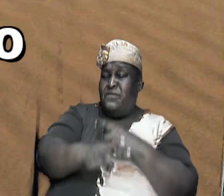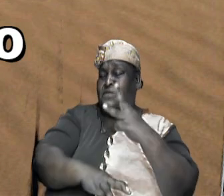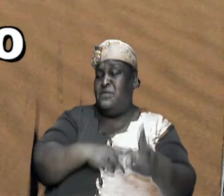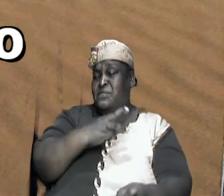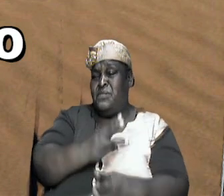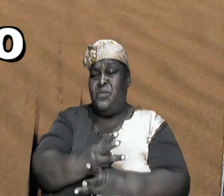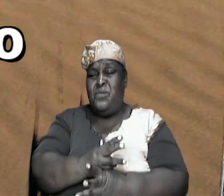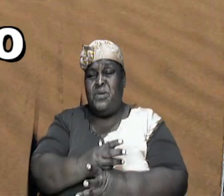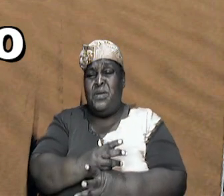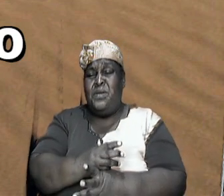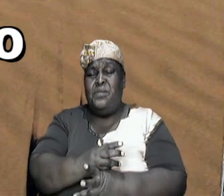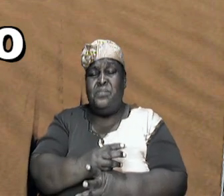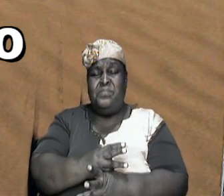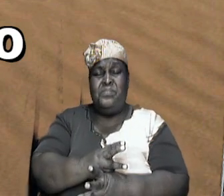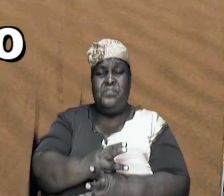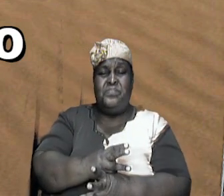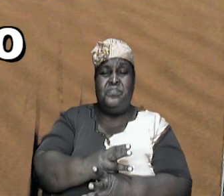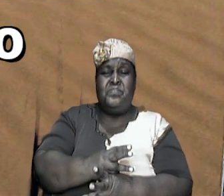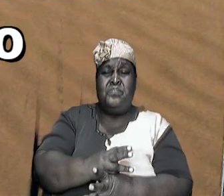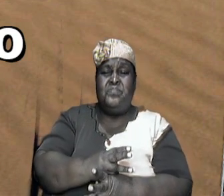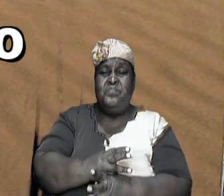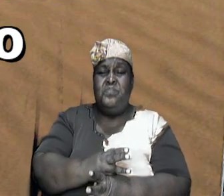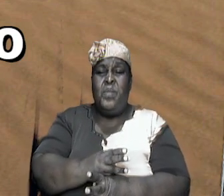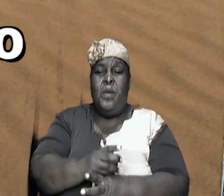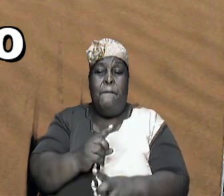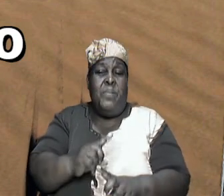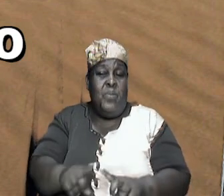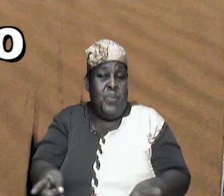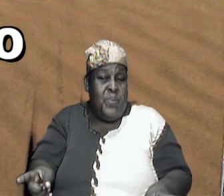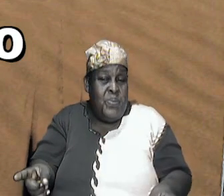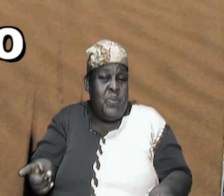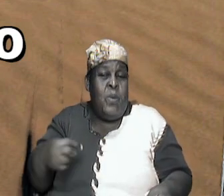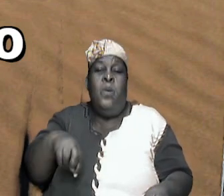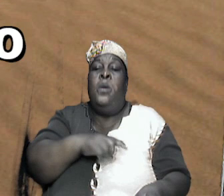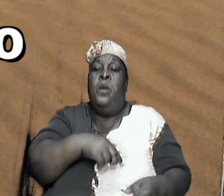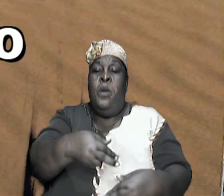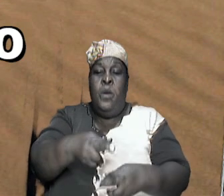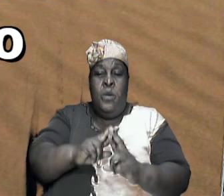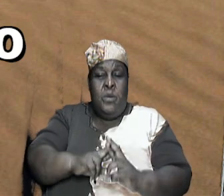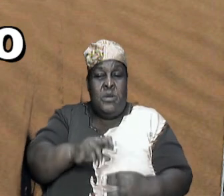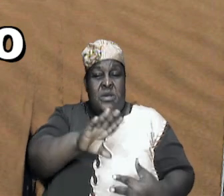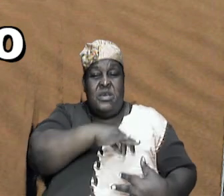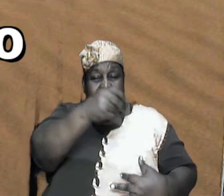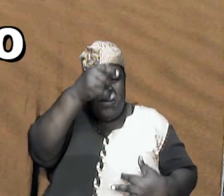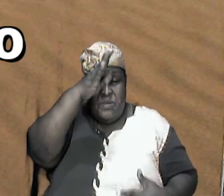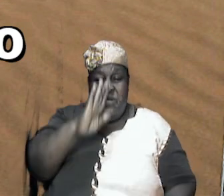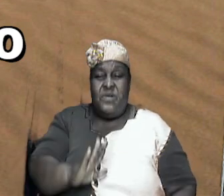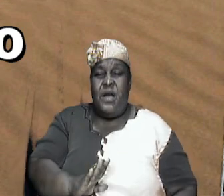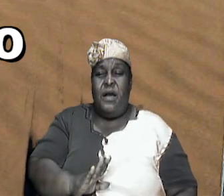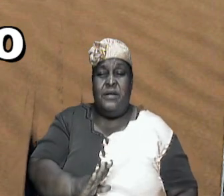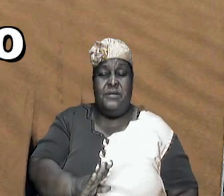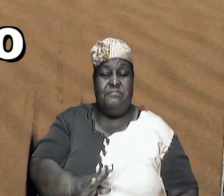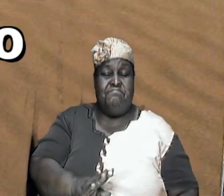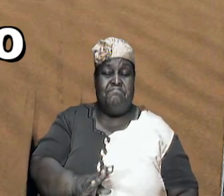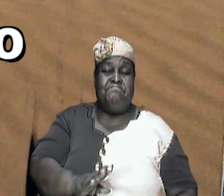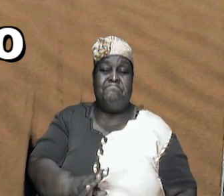the world. You know? No. But we receive the spirit which is of